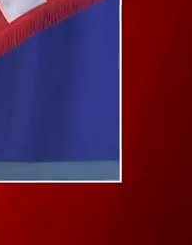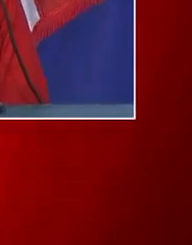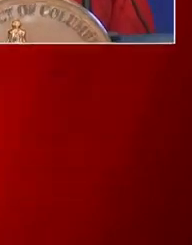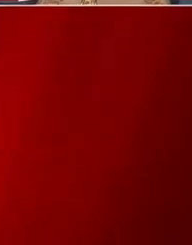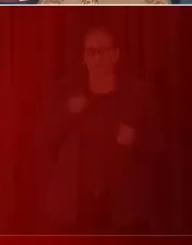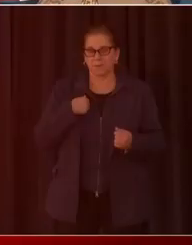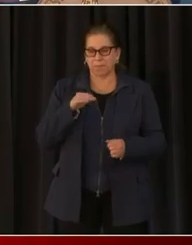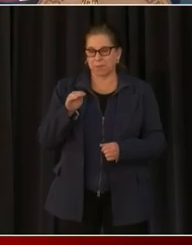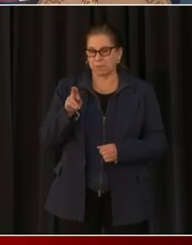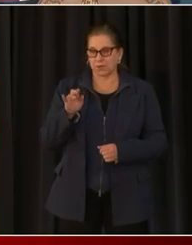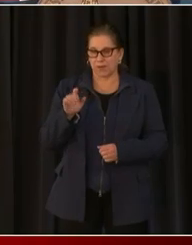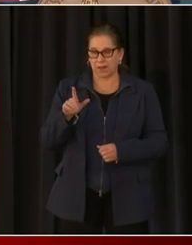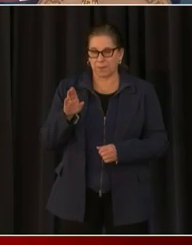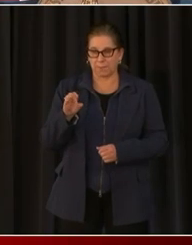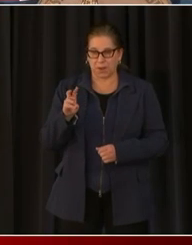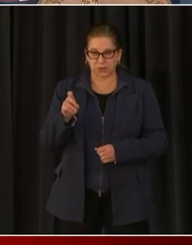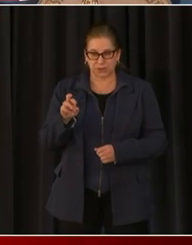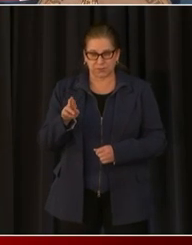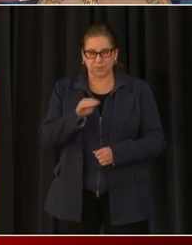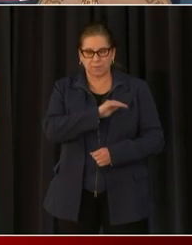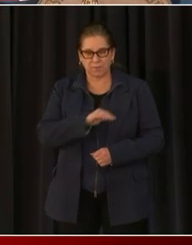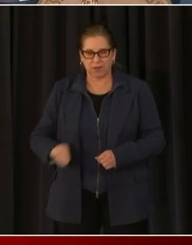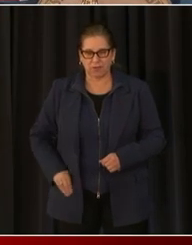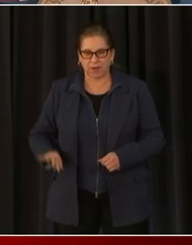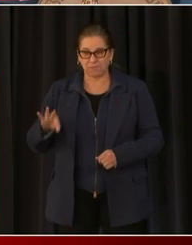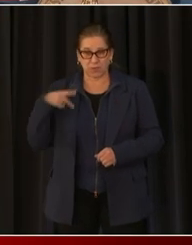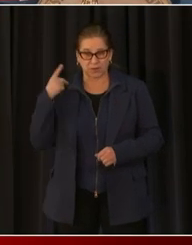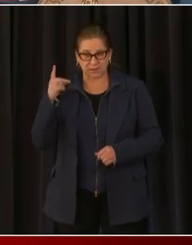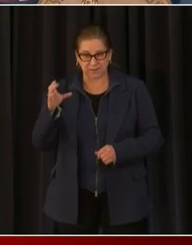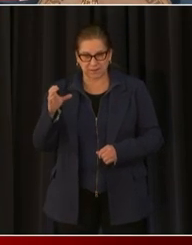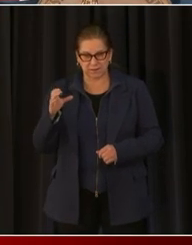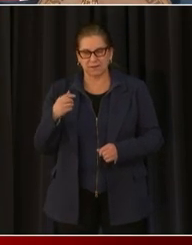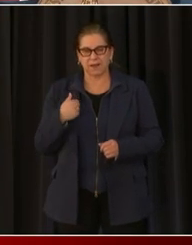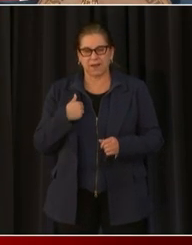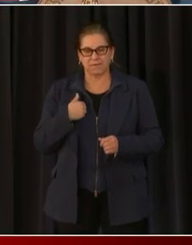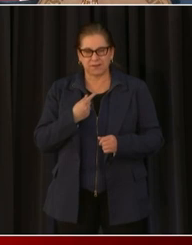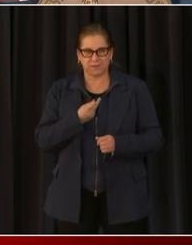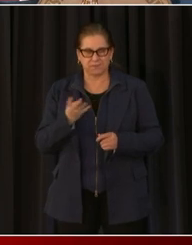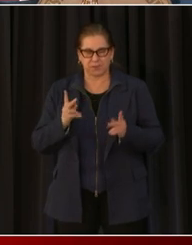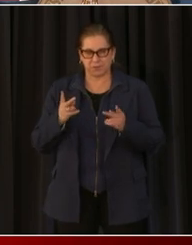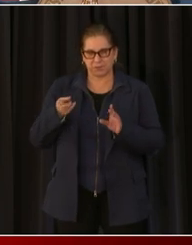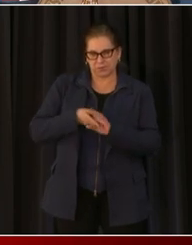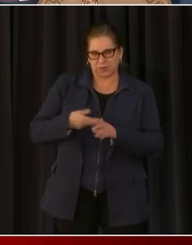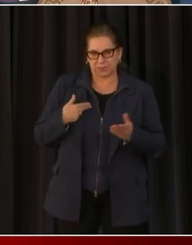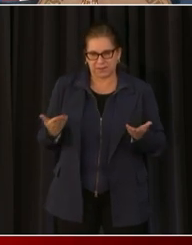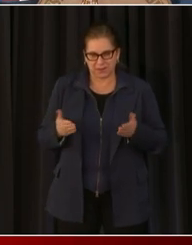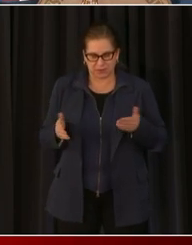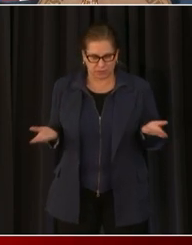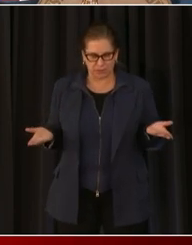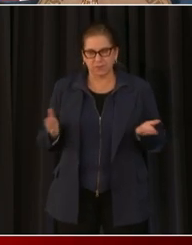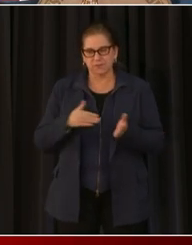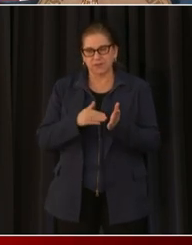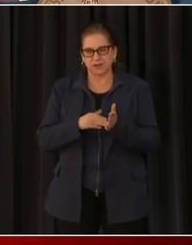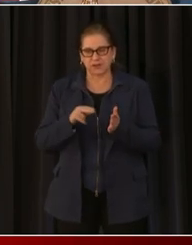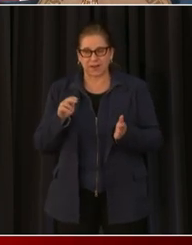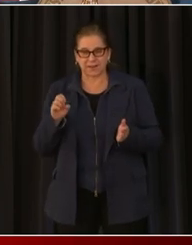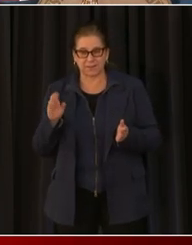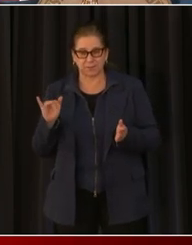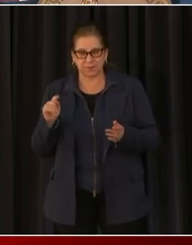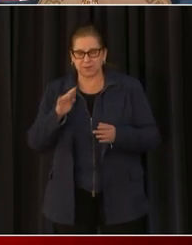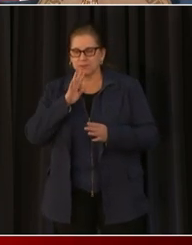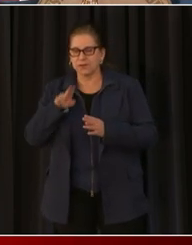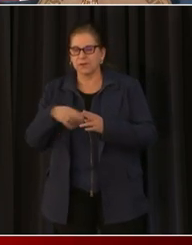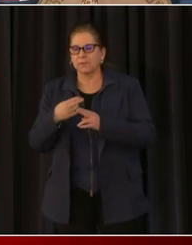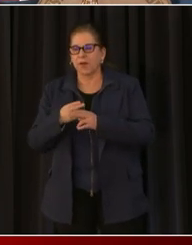I'm Muriel Bowser. I'm the mayor of Washington, D.C. I'm joined today by Dr. Nesbitt to provide an update on the